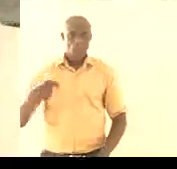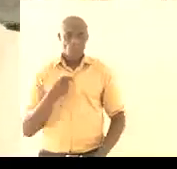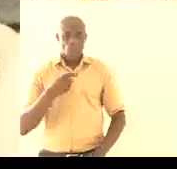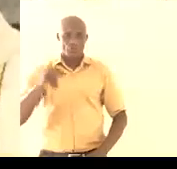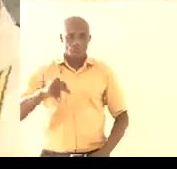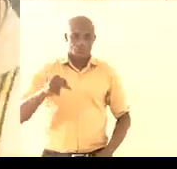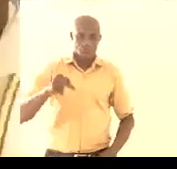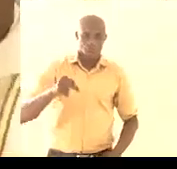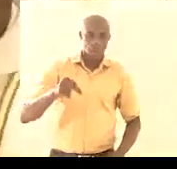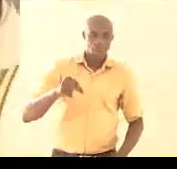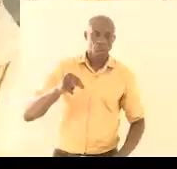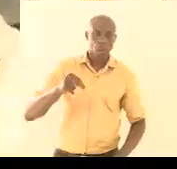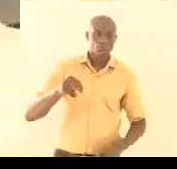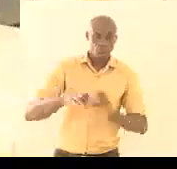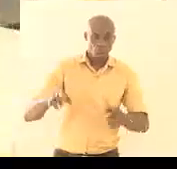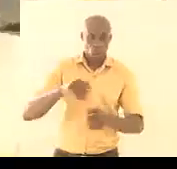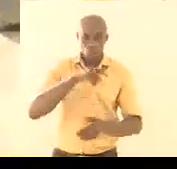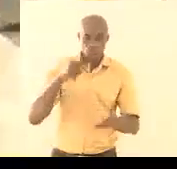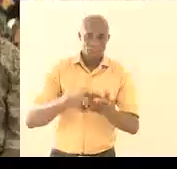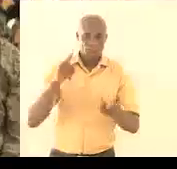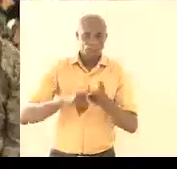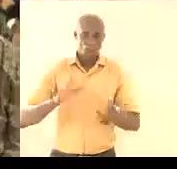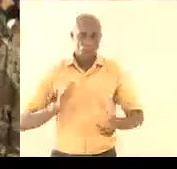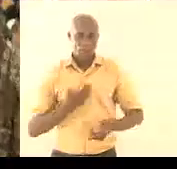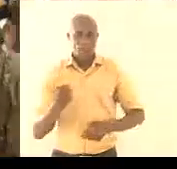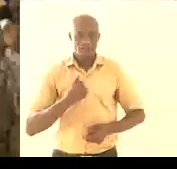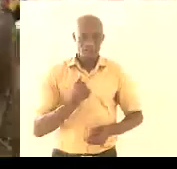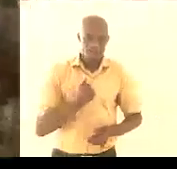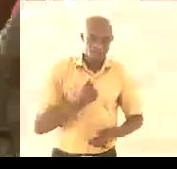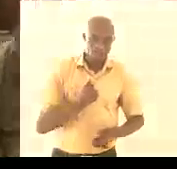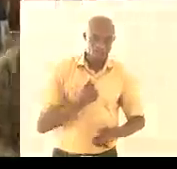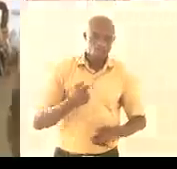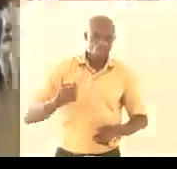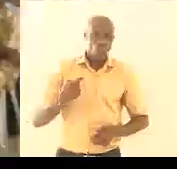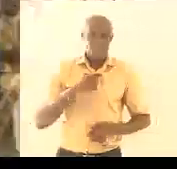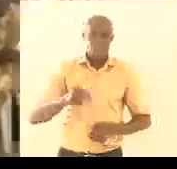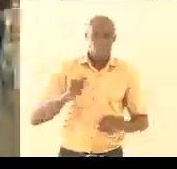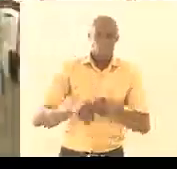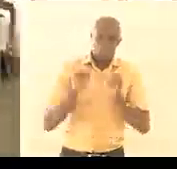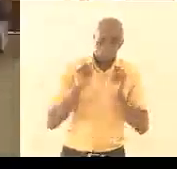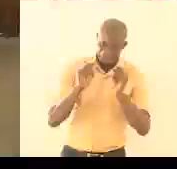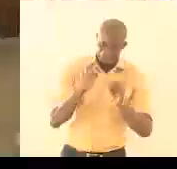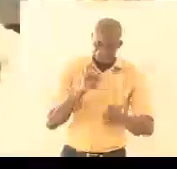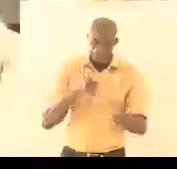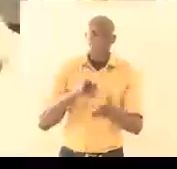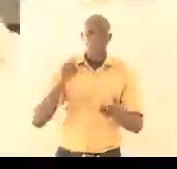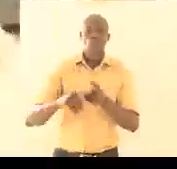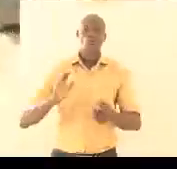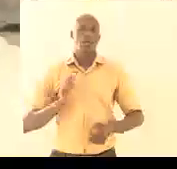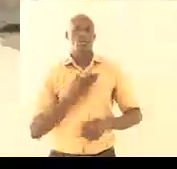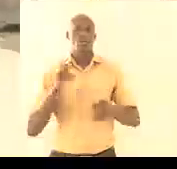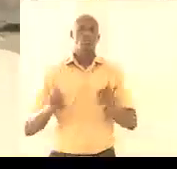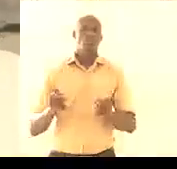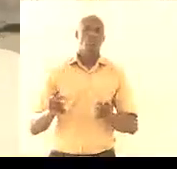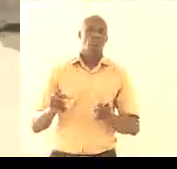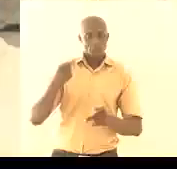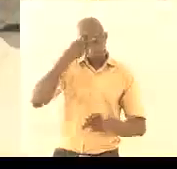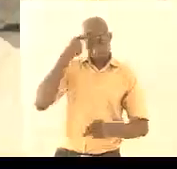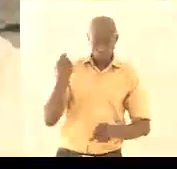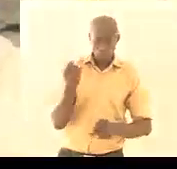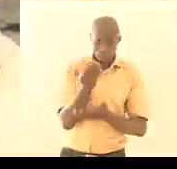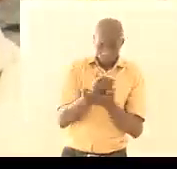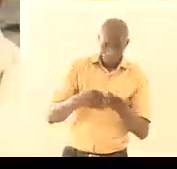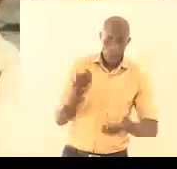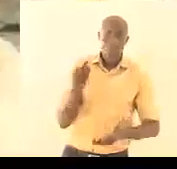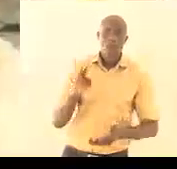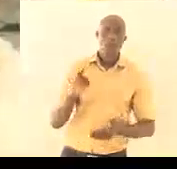we need to not only know this for ourselves and take it seriously for ourselves, we need to teach it to our people. Because part of the factor,